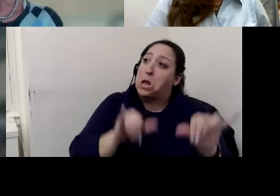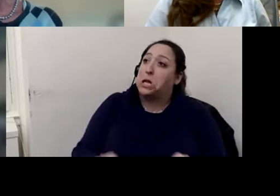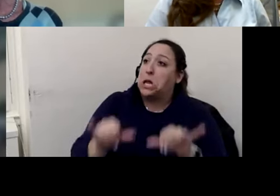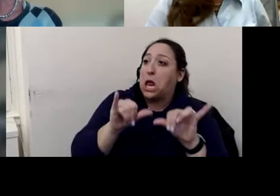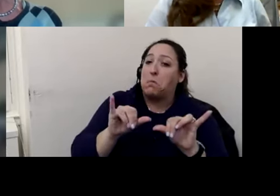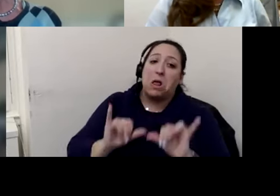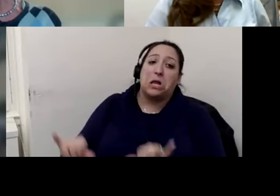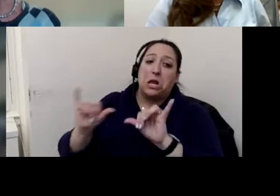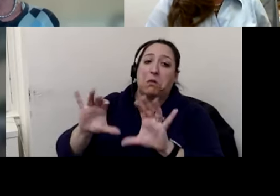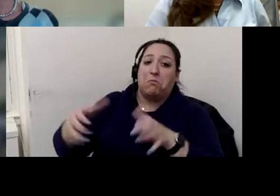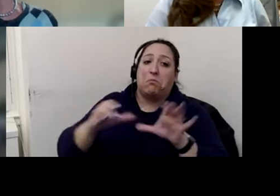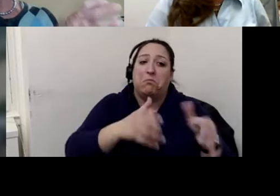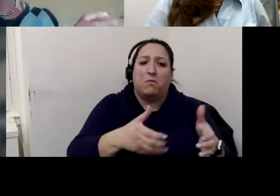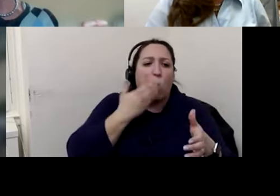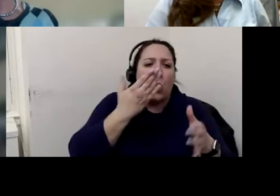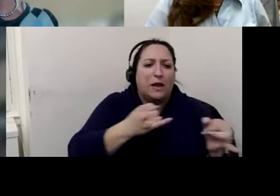one-size-fits-all.